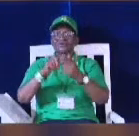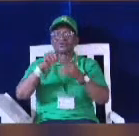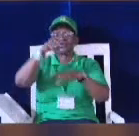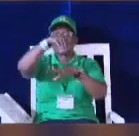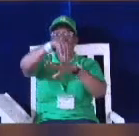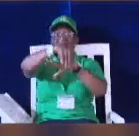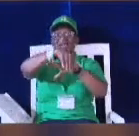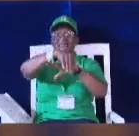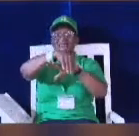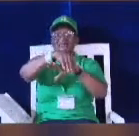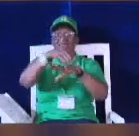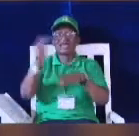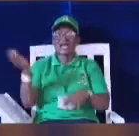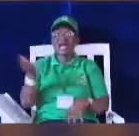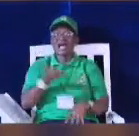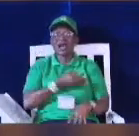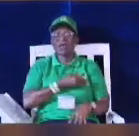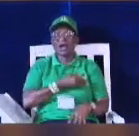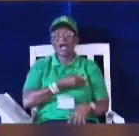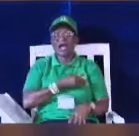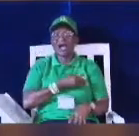Tonight, our